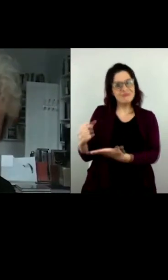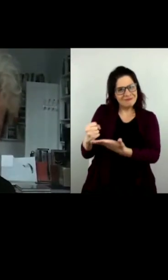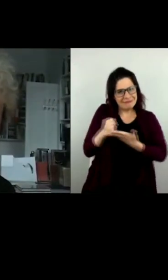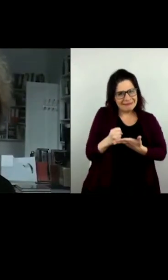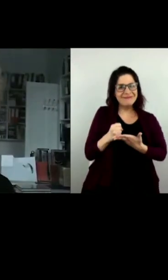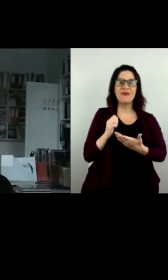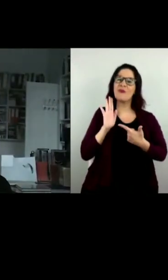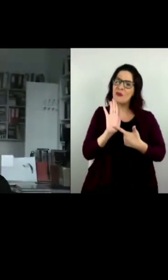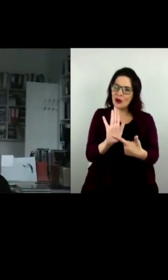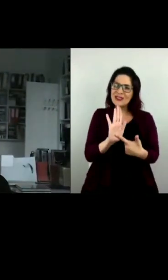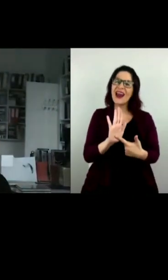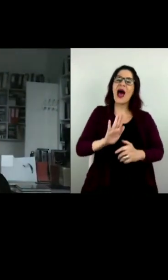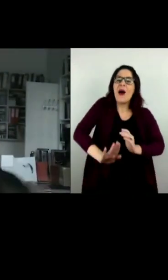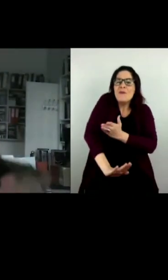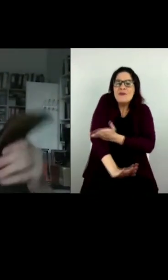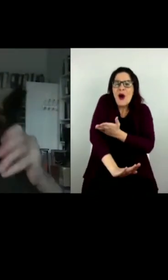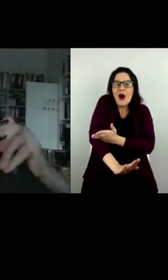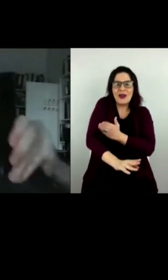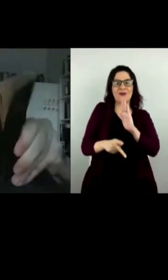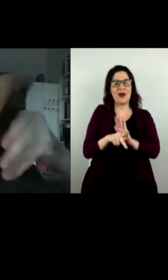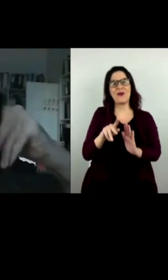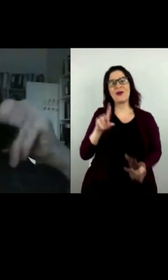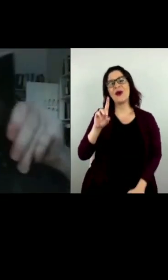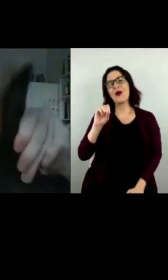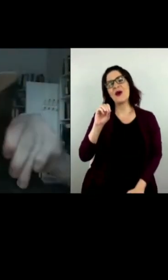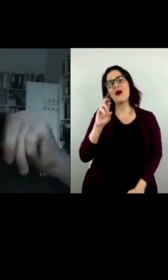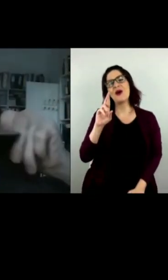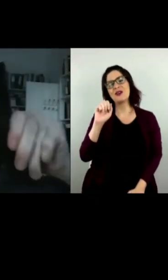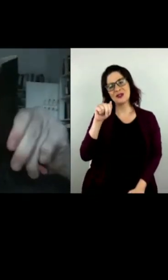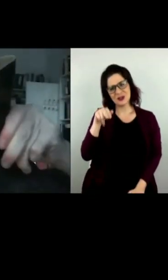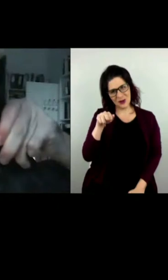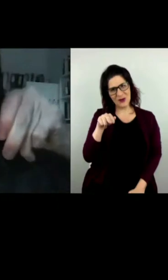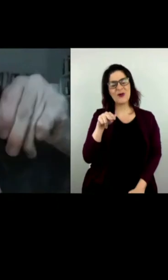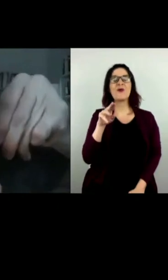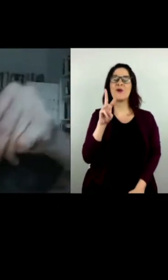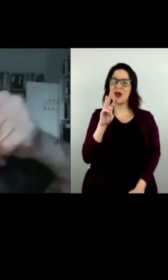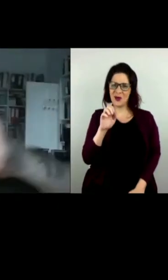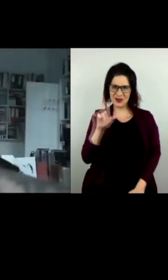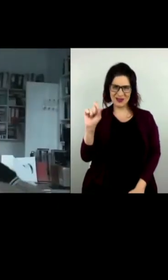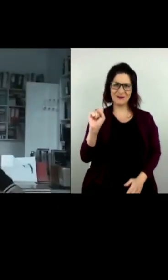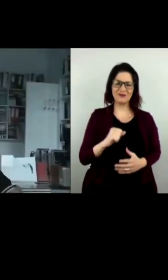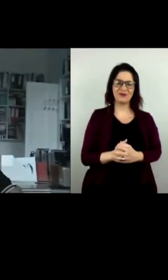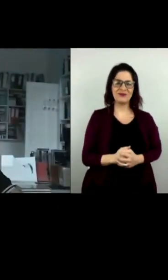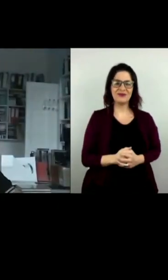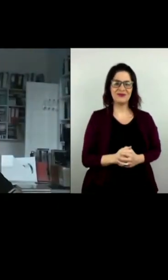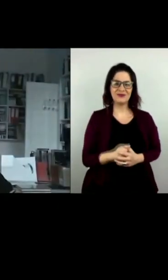here. You have the boots of Orson Welles? I made a film about. You can hear the.